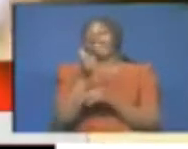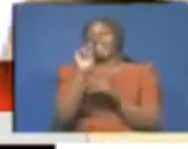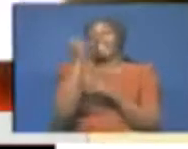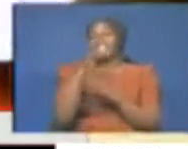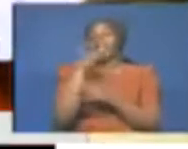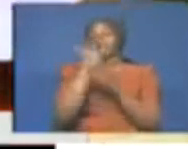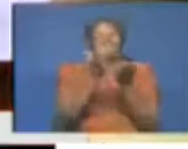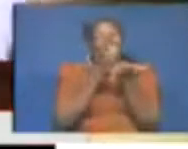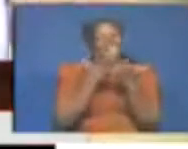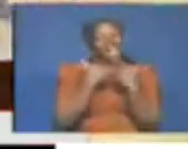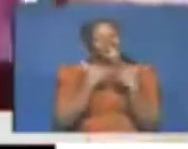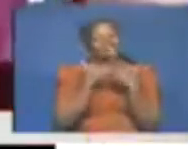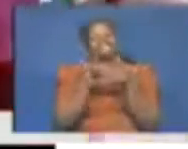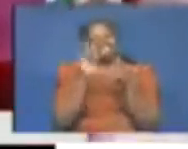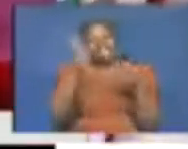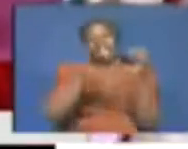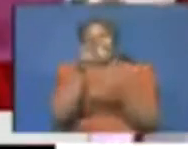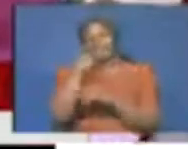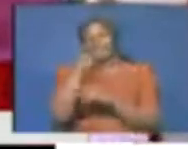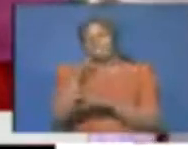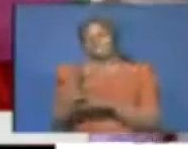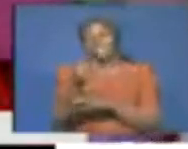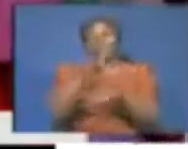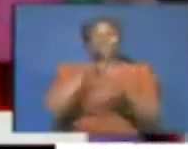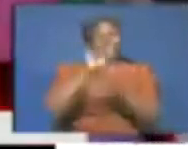failed in their political ambitions.